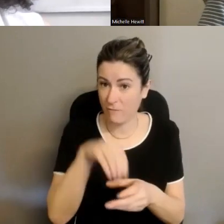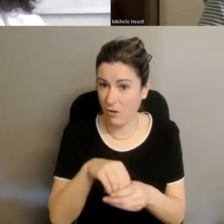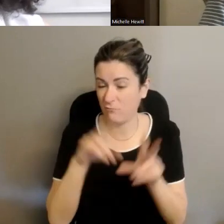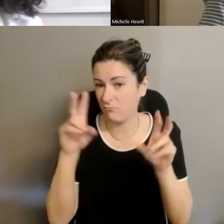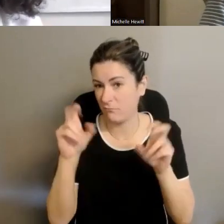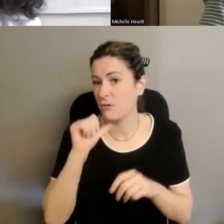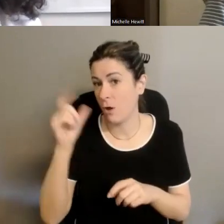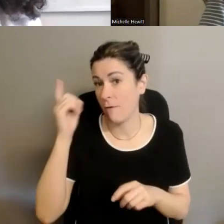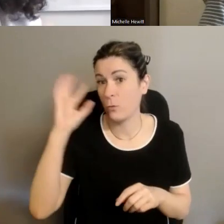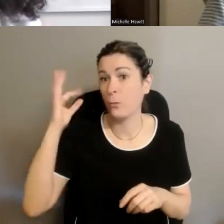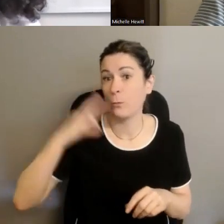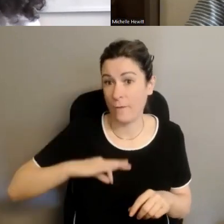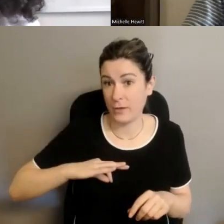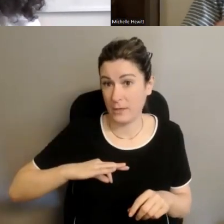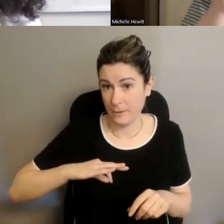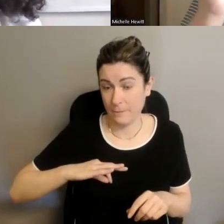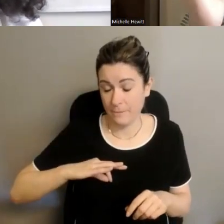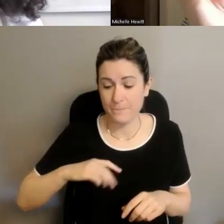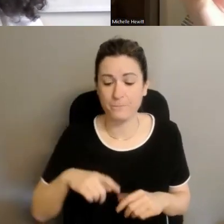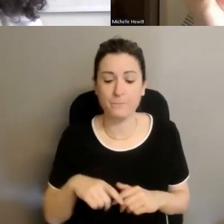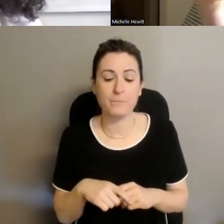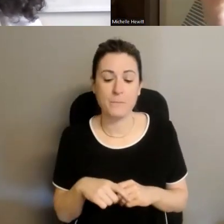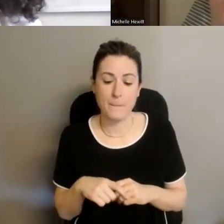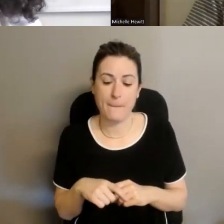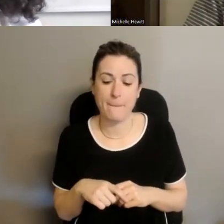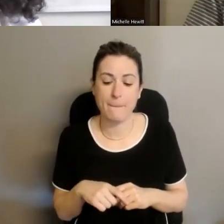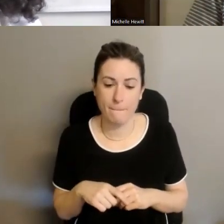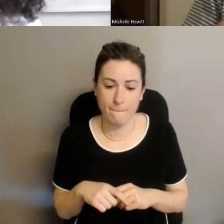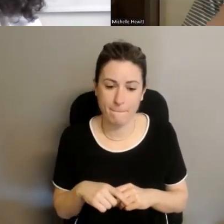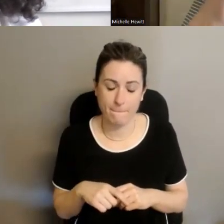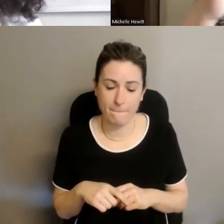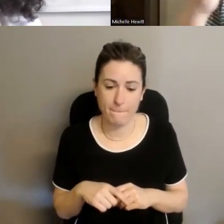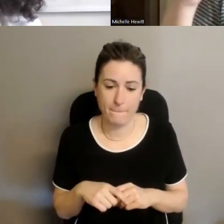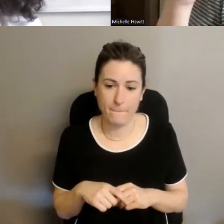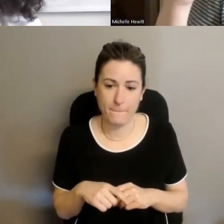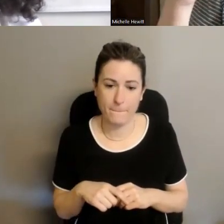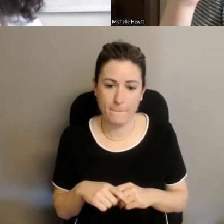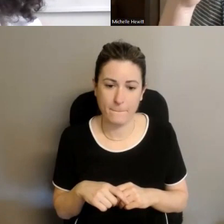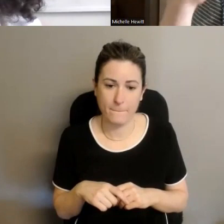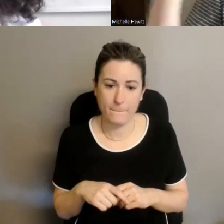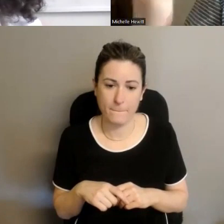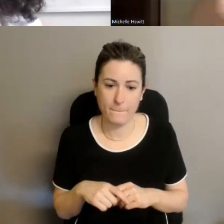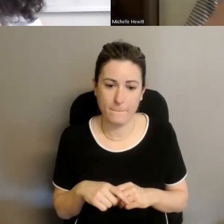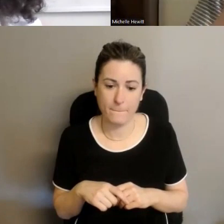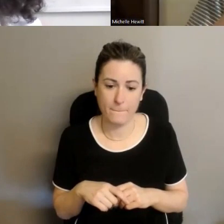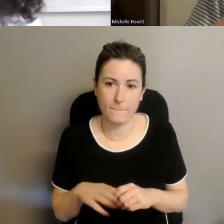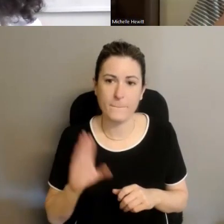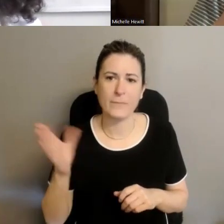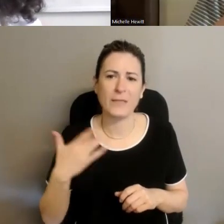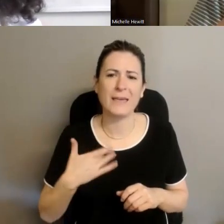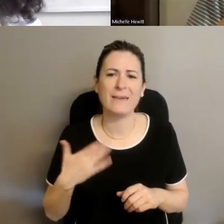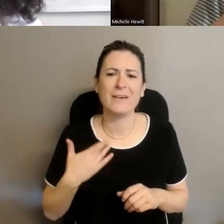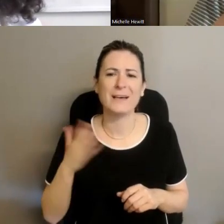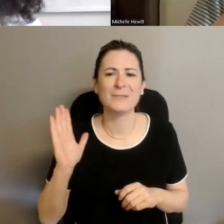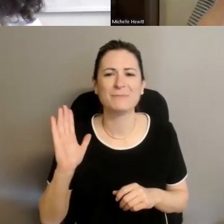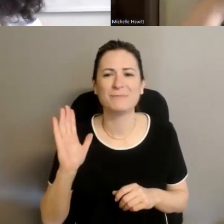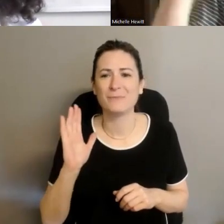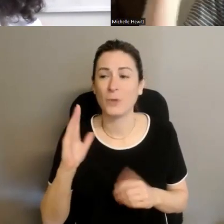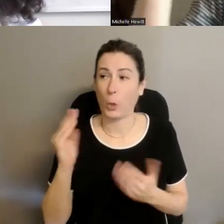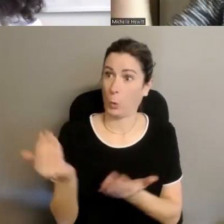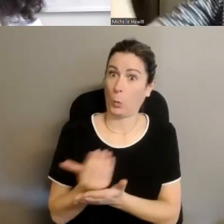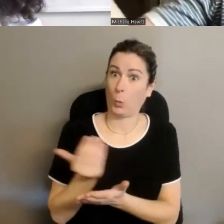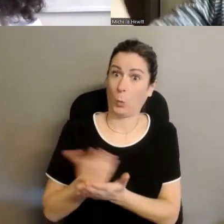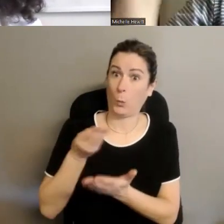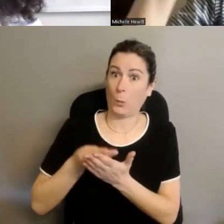not necessarily spending new money, because, you know, people were talking about permits have to be done more quickly